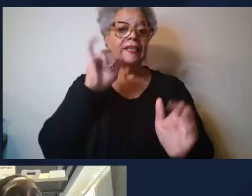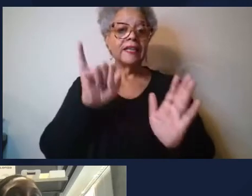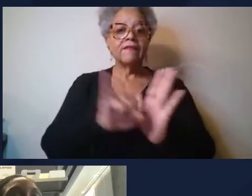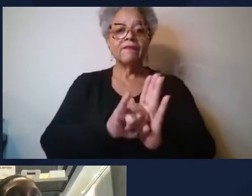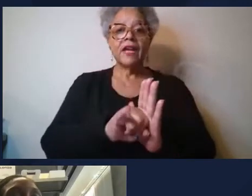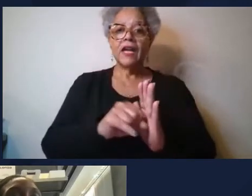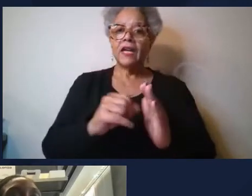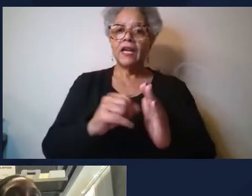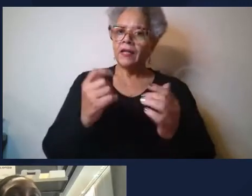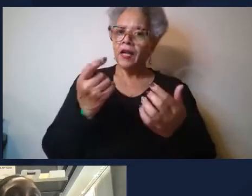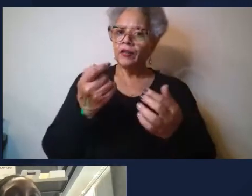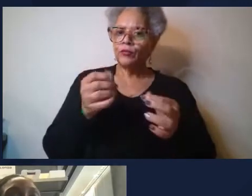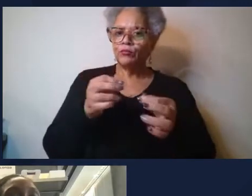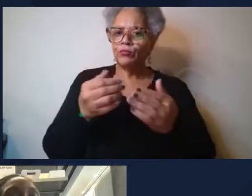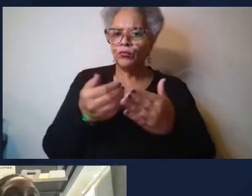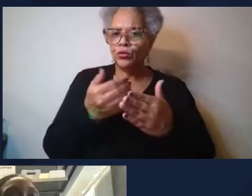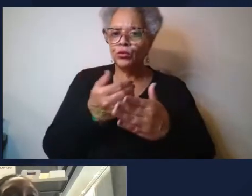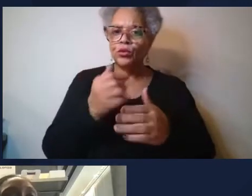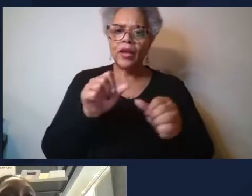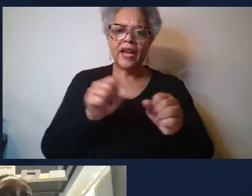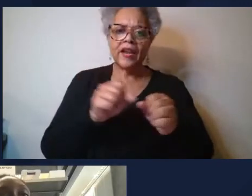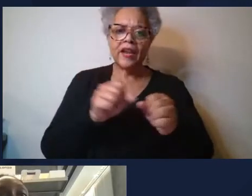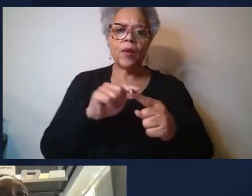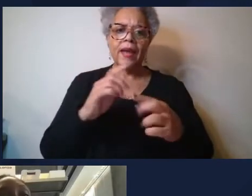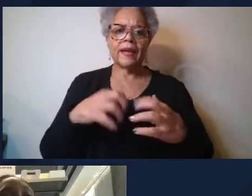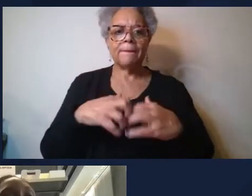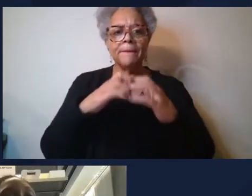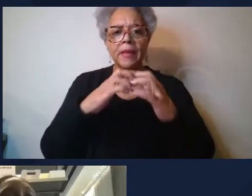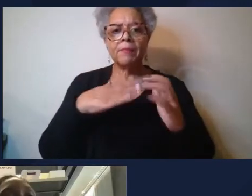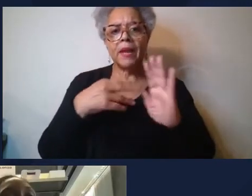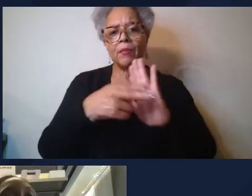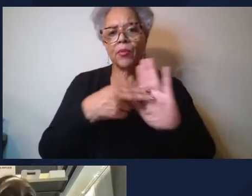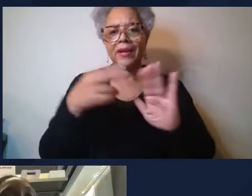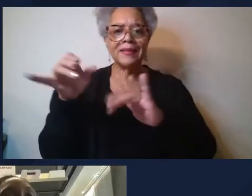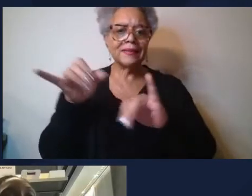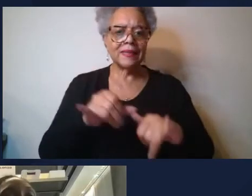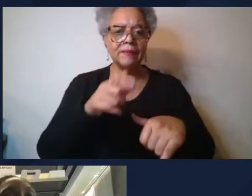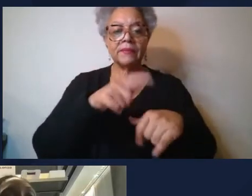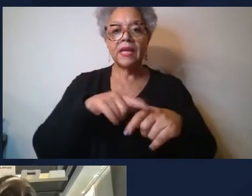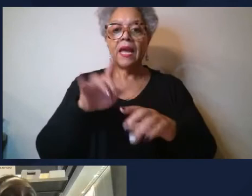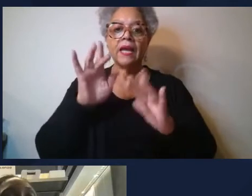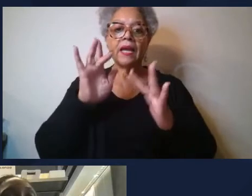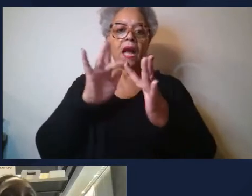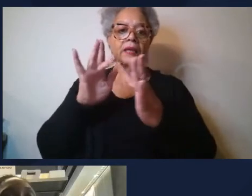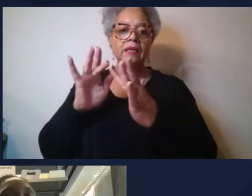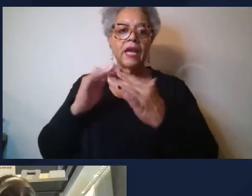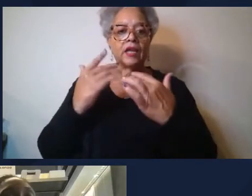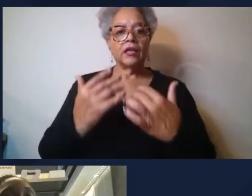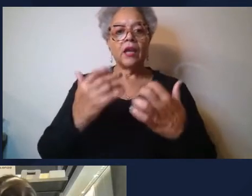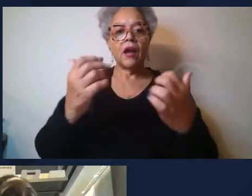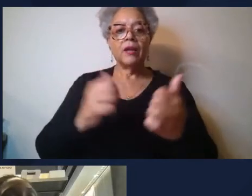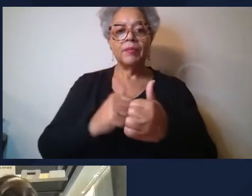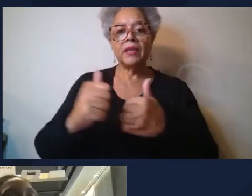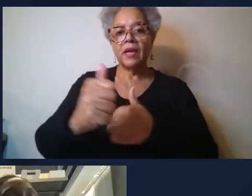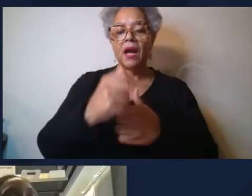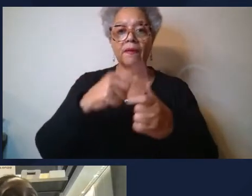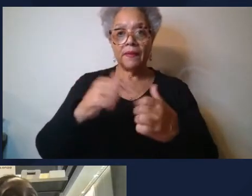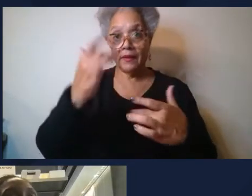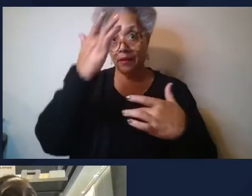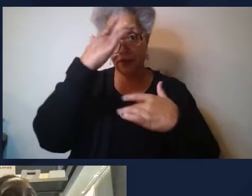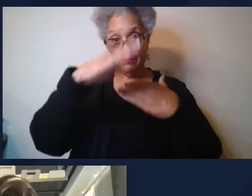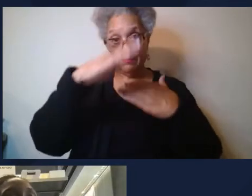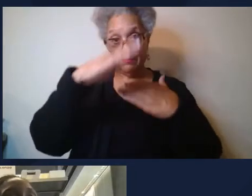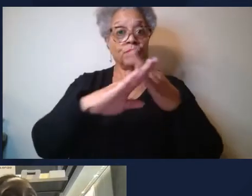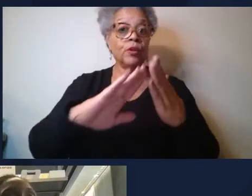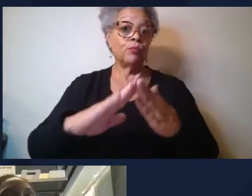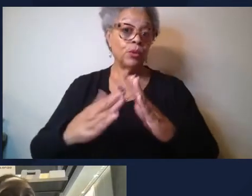can build my brand and at the same time be able to reach an audience beyond the Immuno community? Okay,